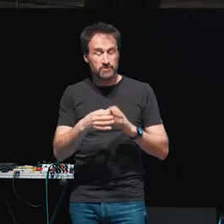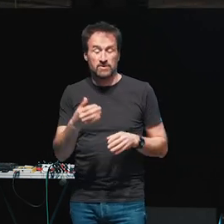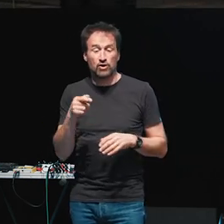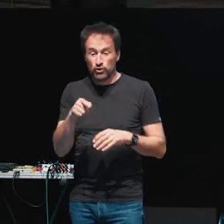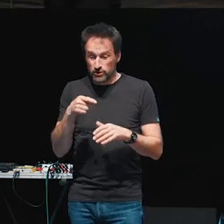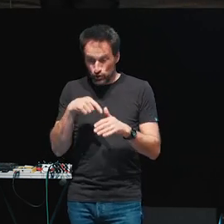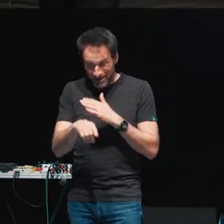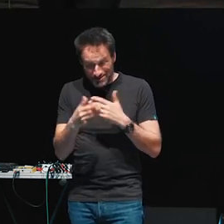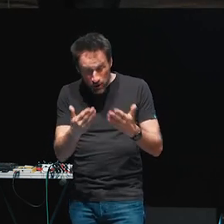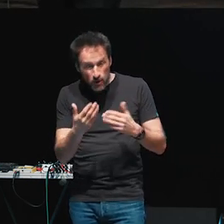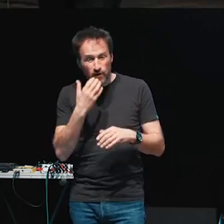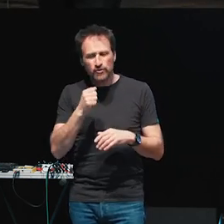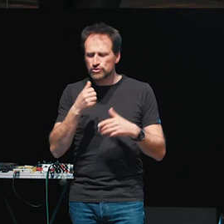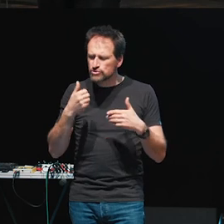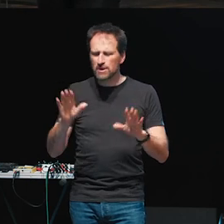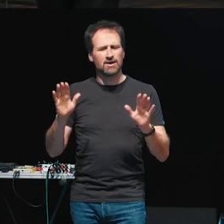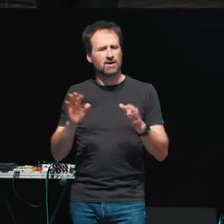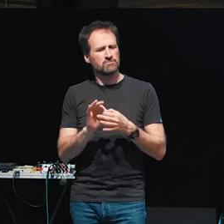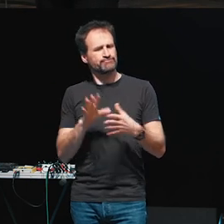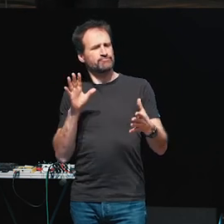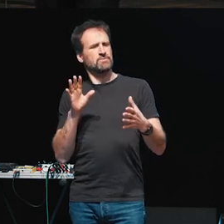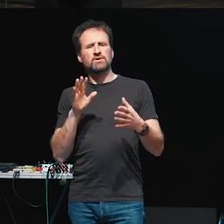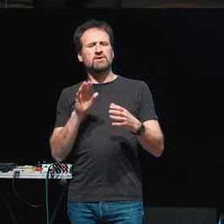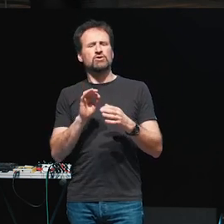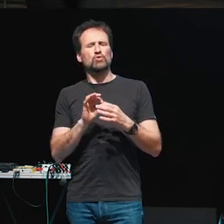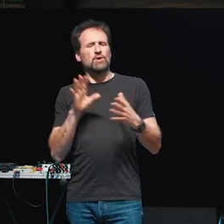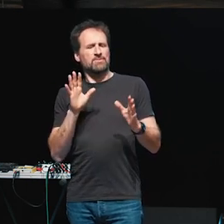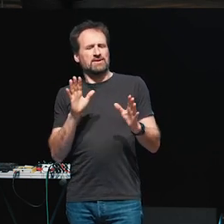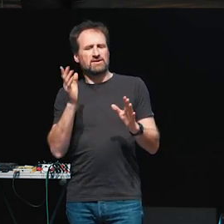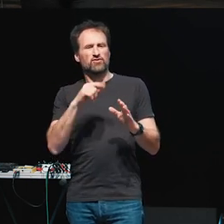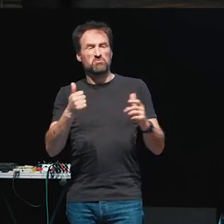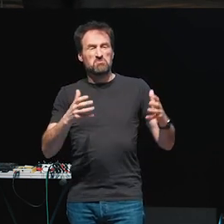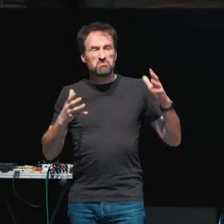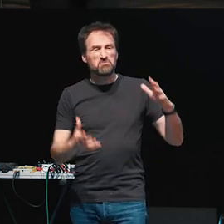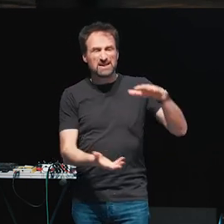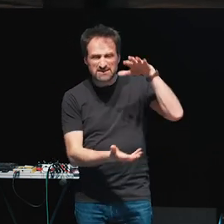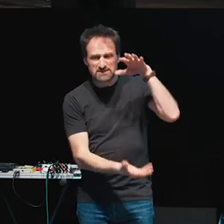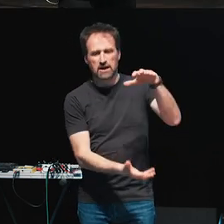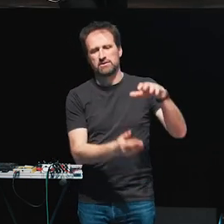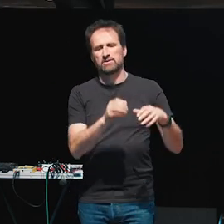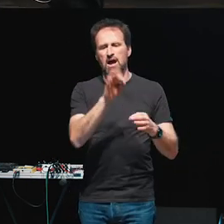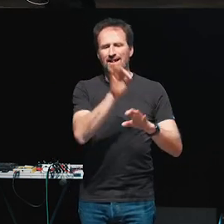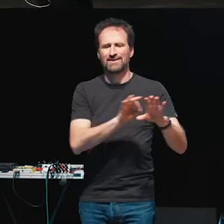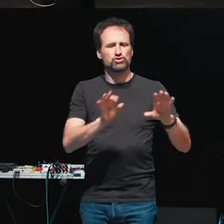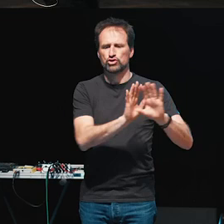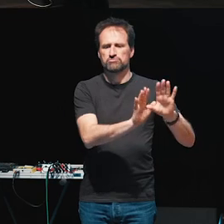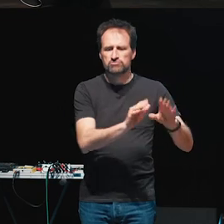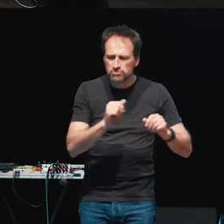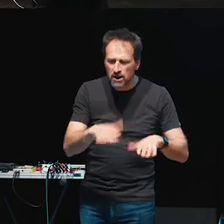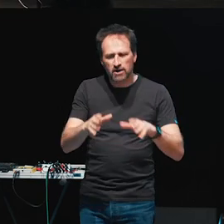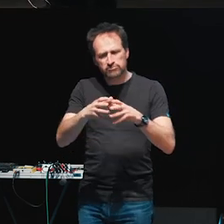more nimble. Like, you shouldn't be dependent on big stack architectures, right? And then we had